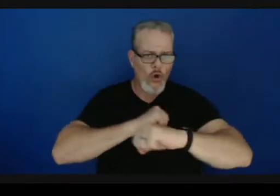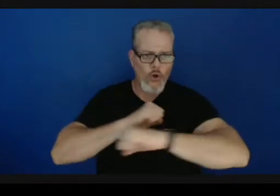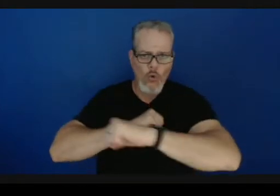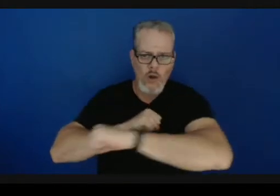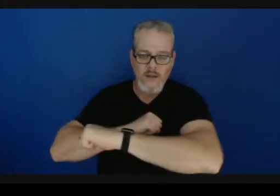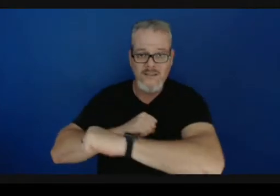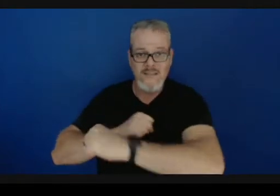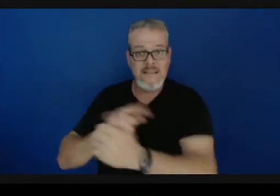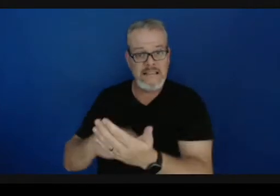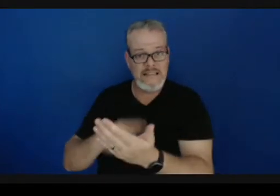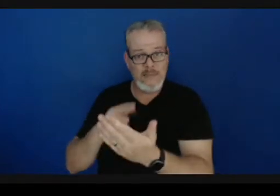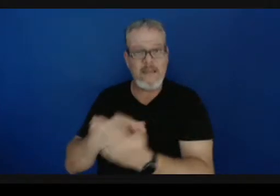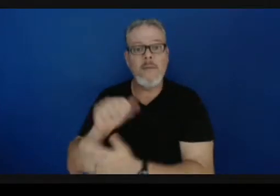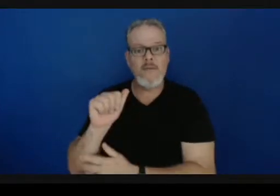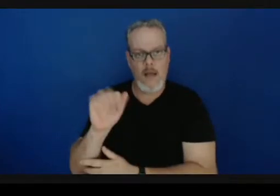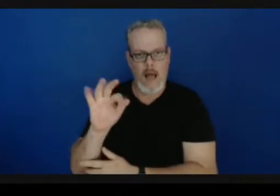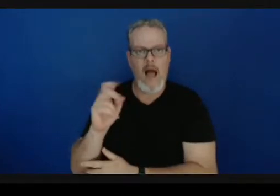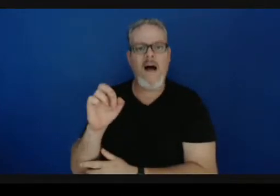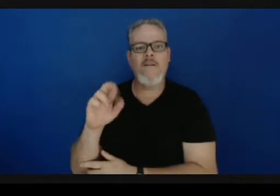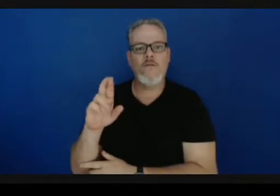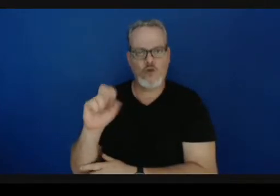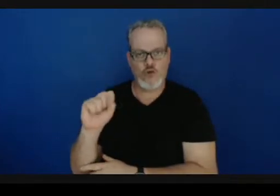sometimes aftershocks, or